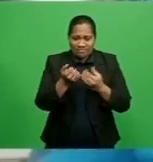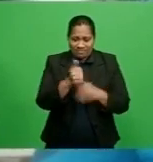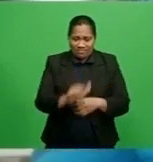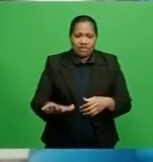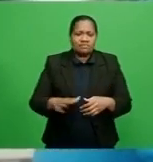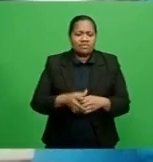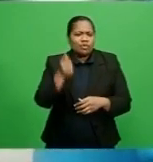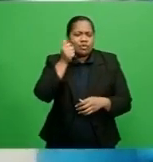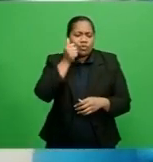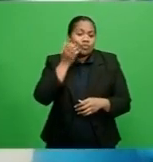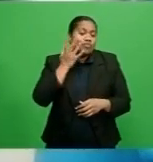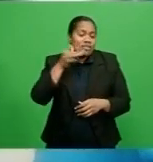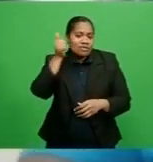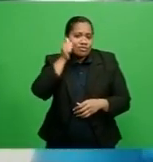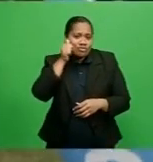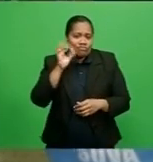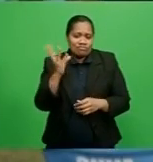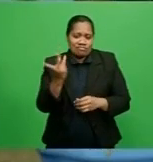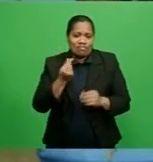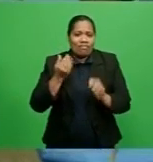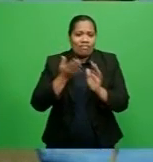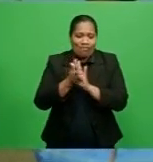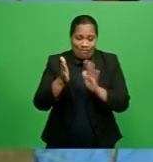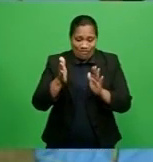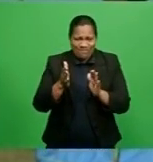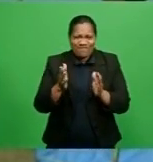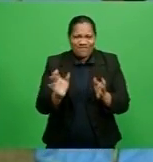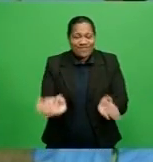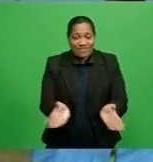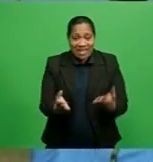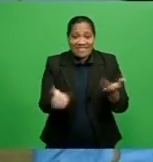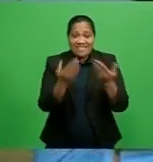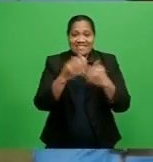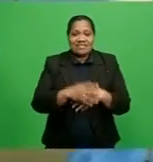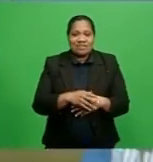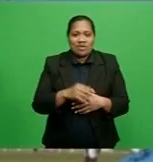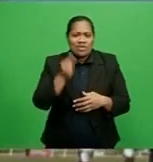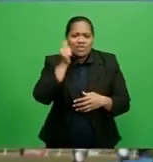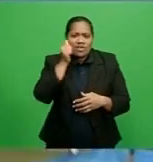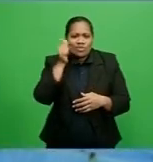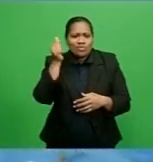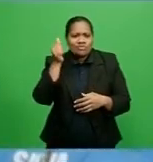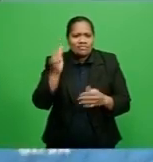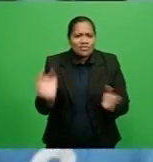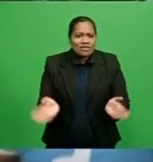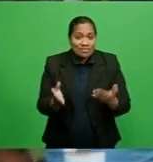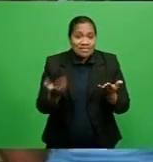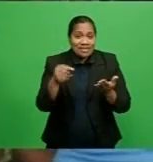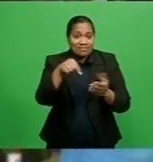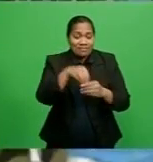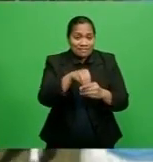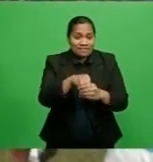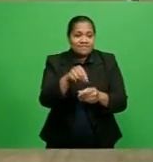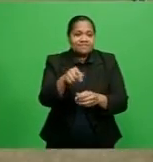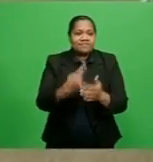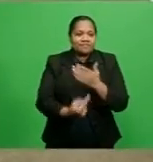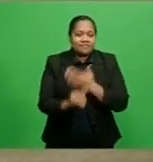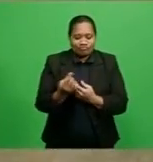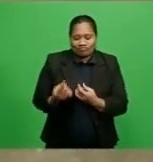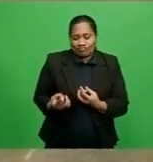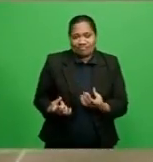that they are going to play the holder, in terms of preparation